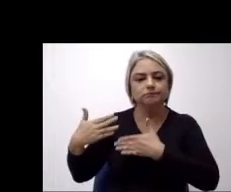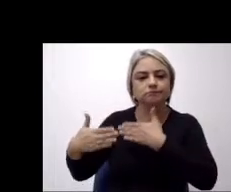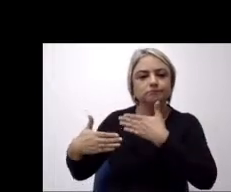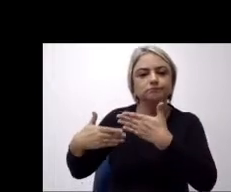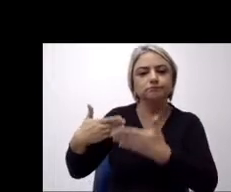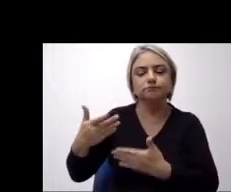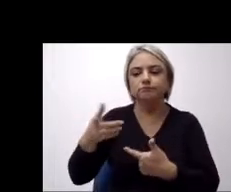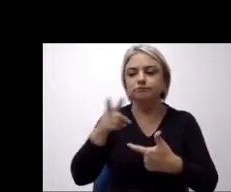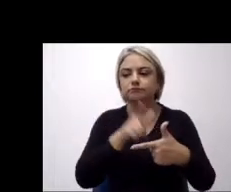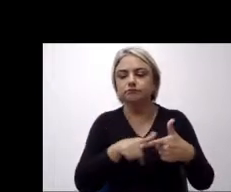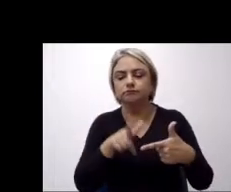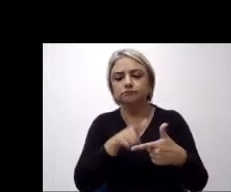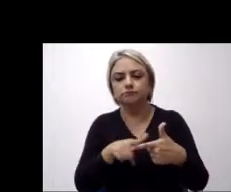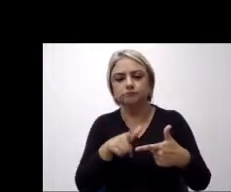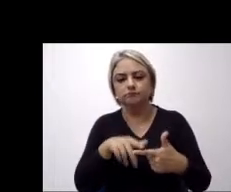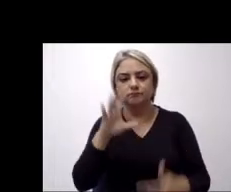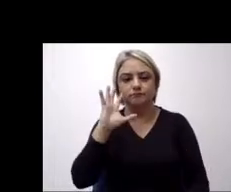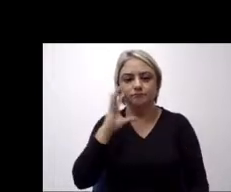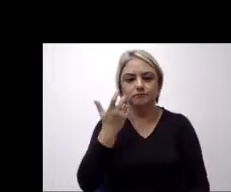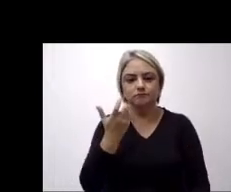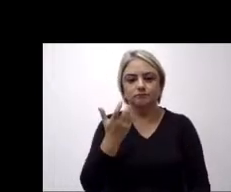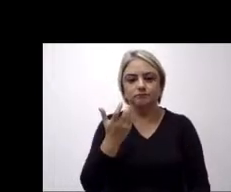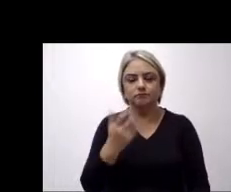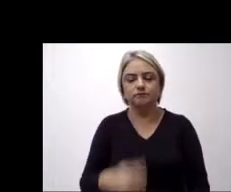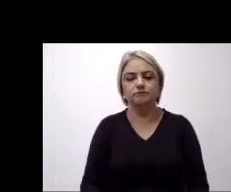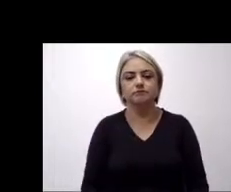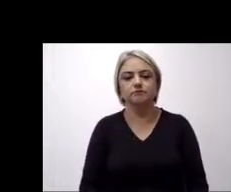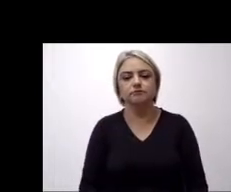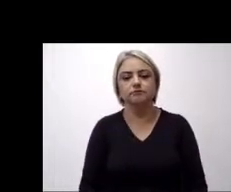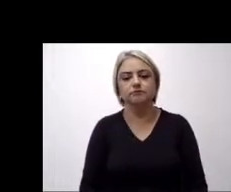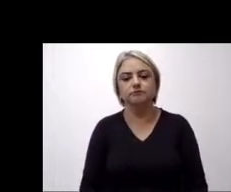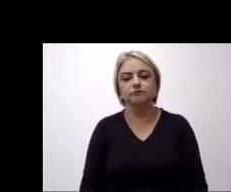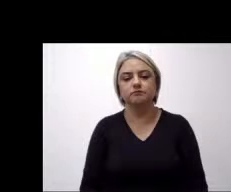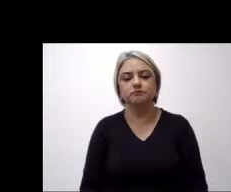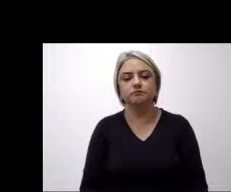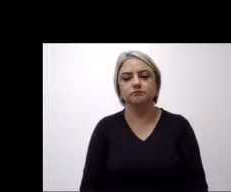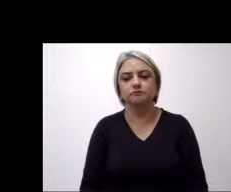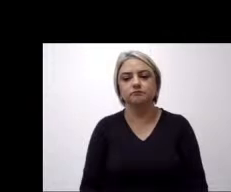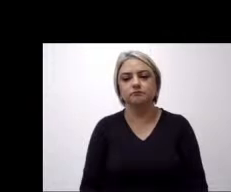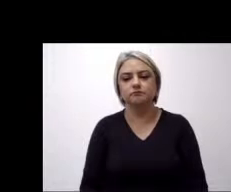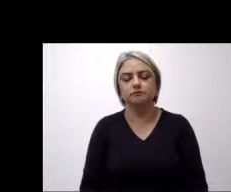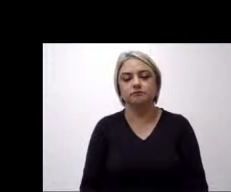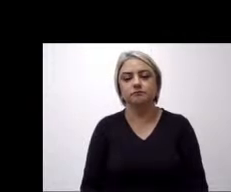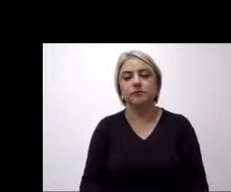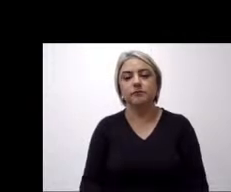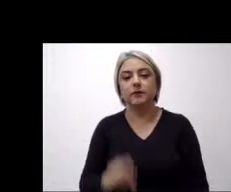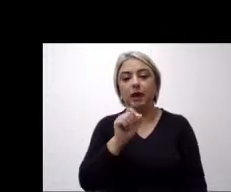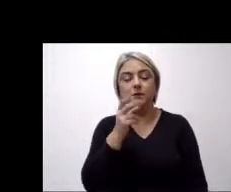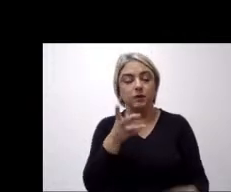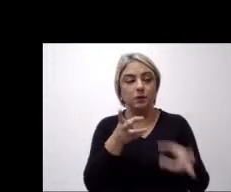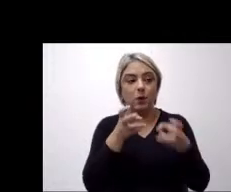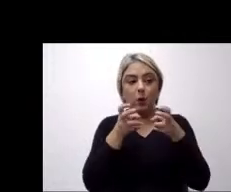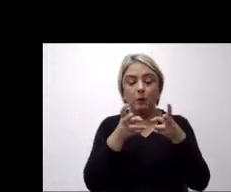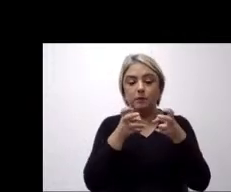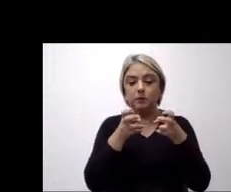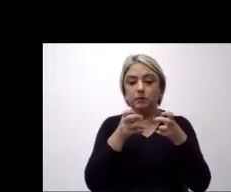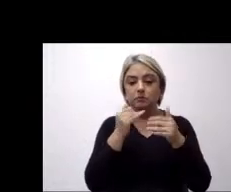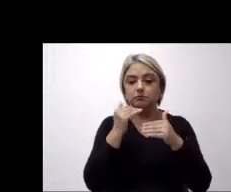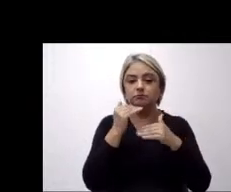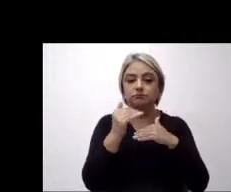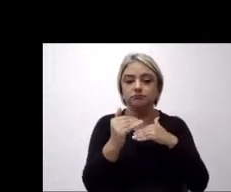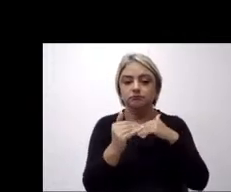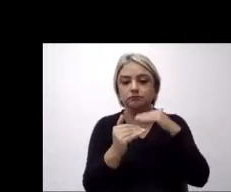solution. And it means that we need to observe step by step in the